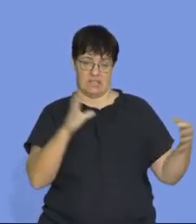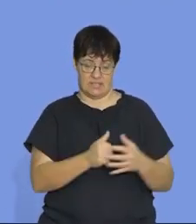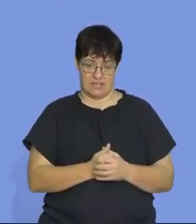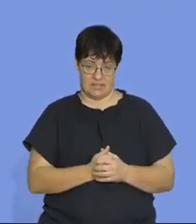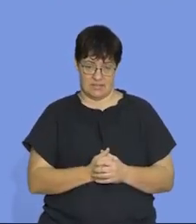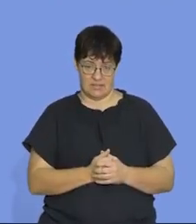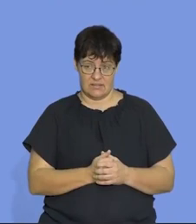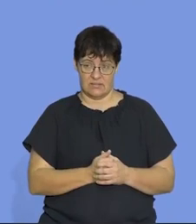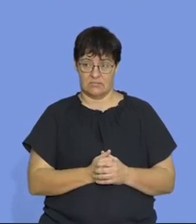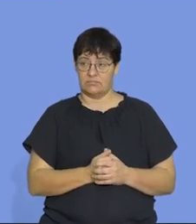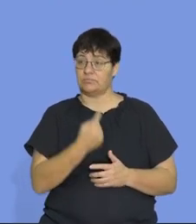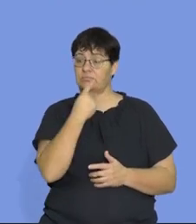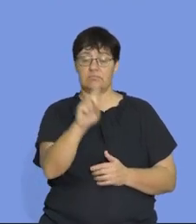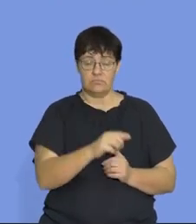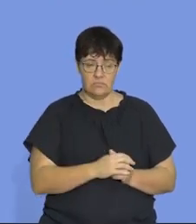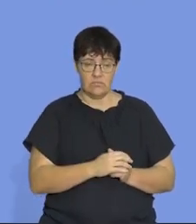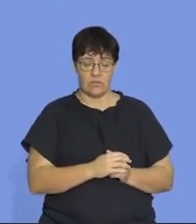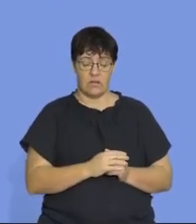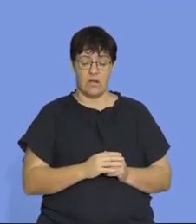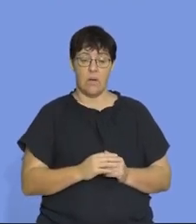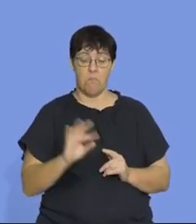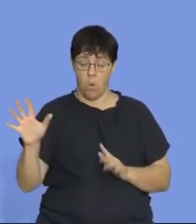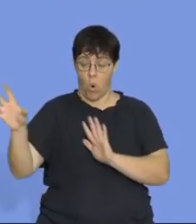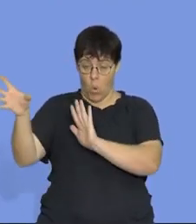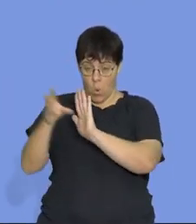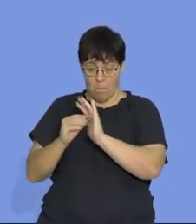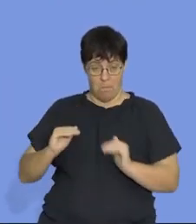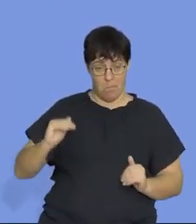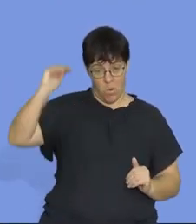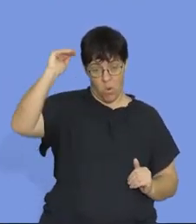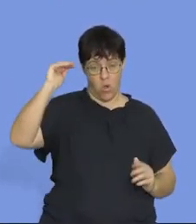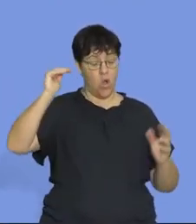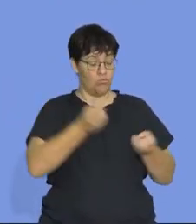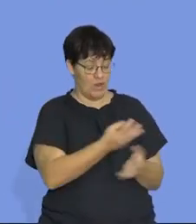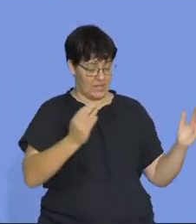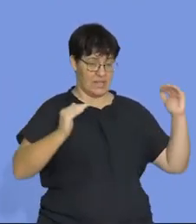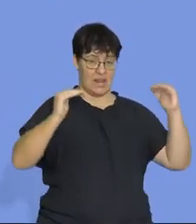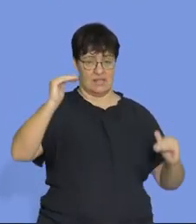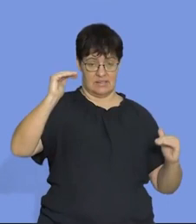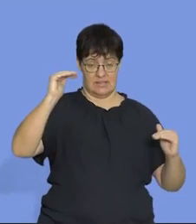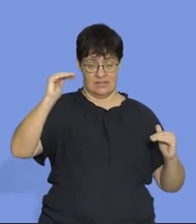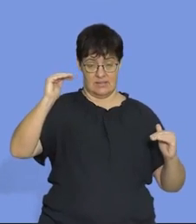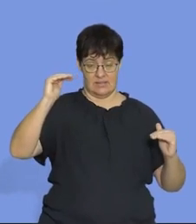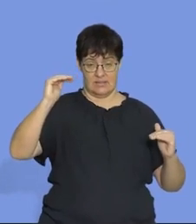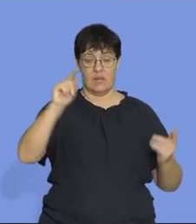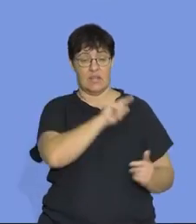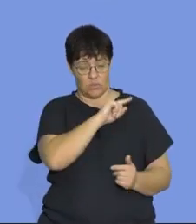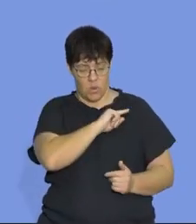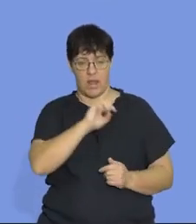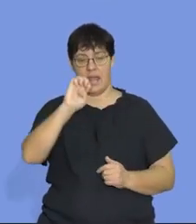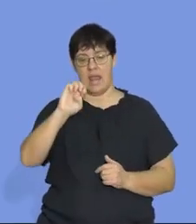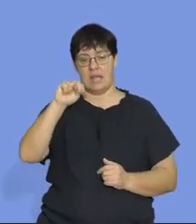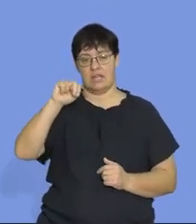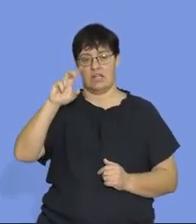here? We are saying that more energy is absorbed than released. Hence, we would refer to this as an